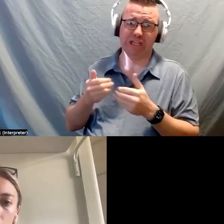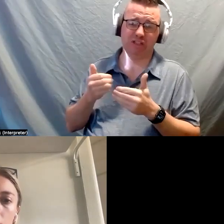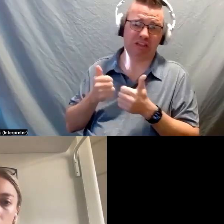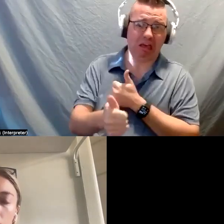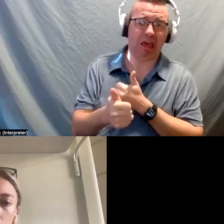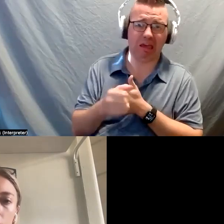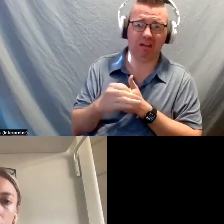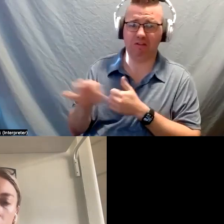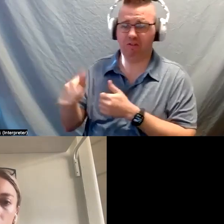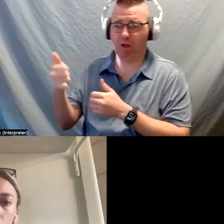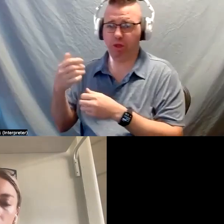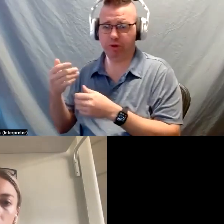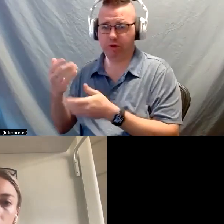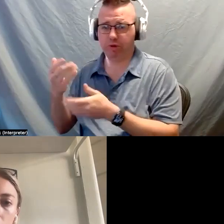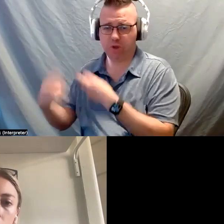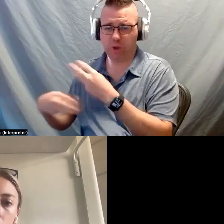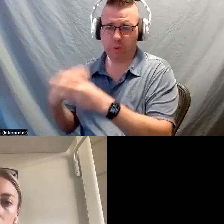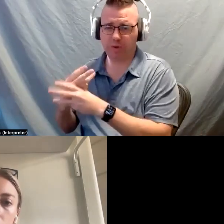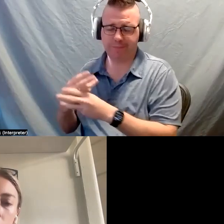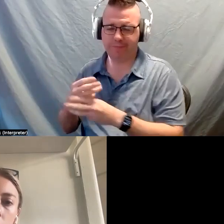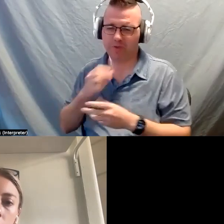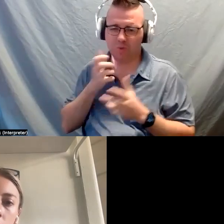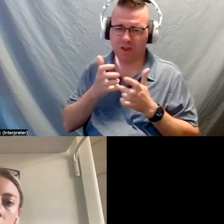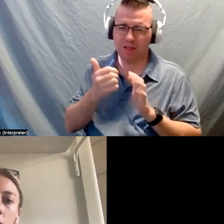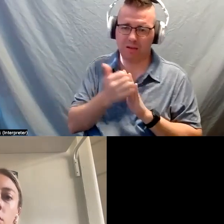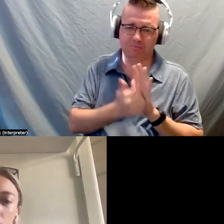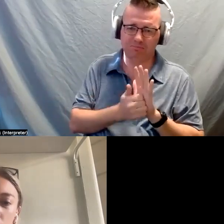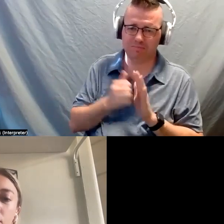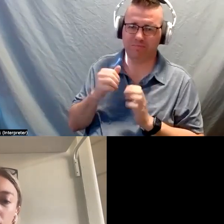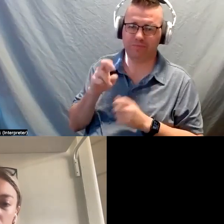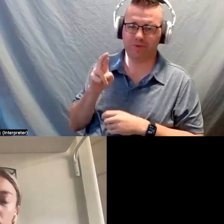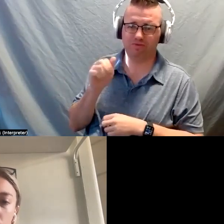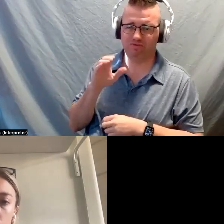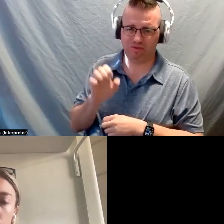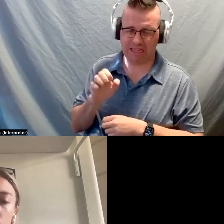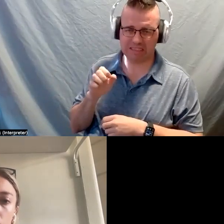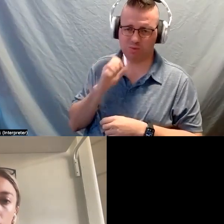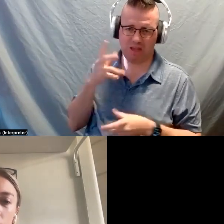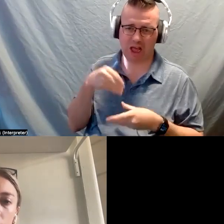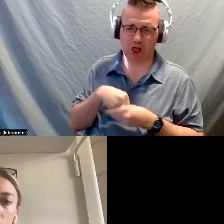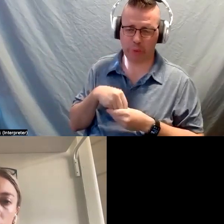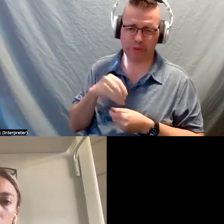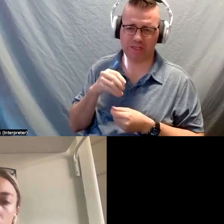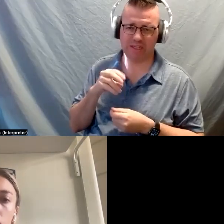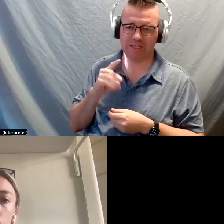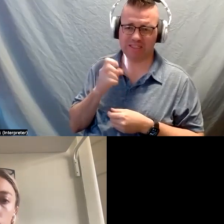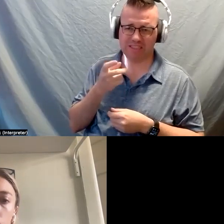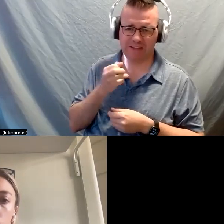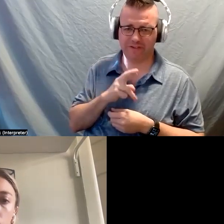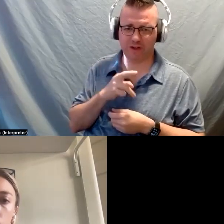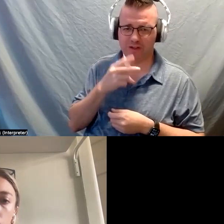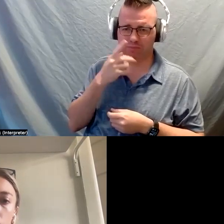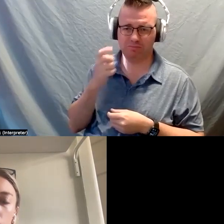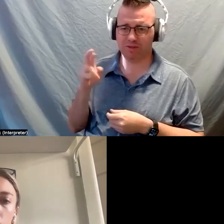rest of the world. There wasn't much of an agenda about race in the Denver Principles because the appreciation of the